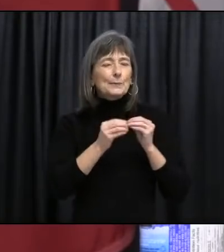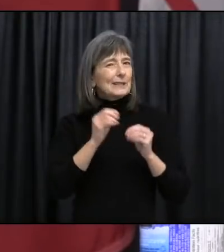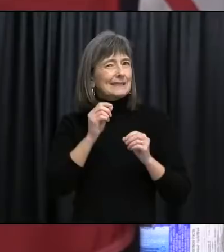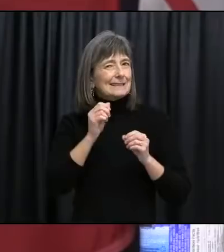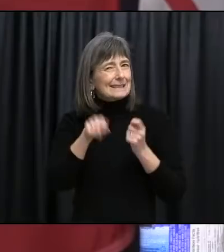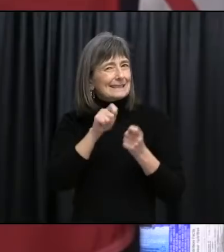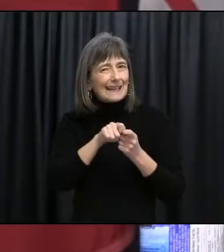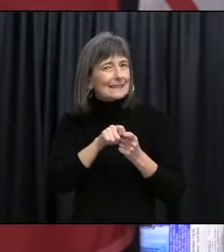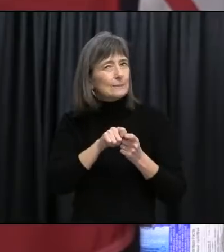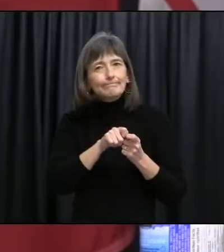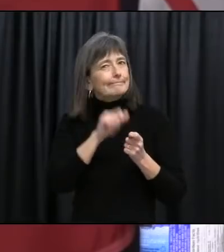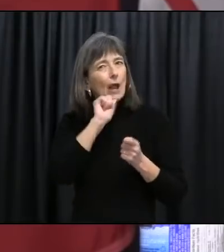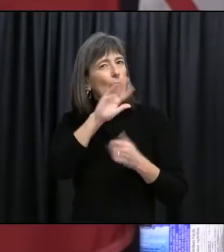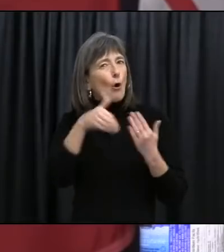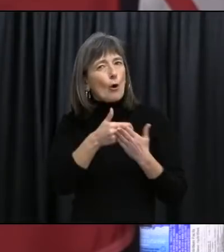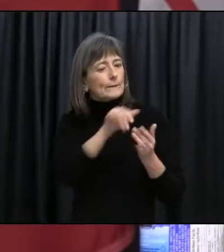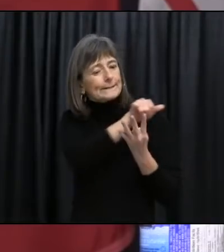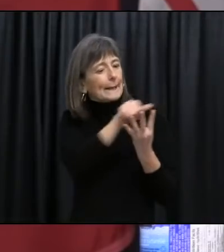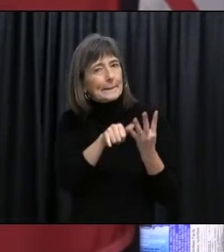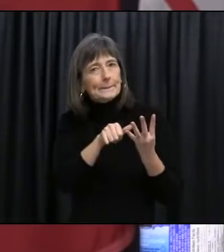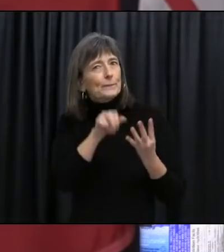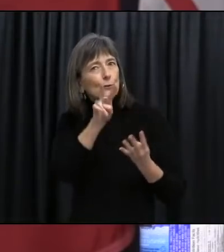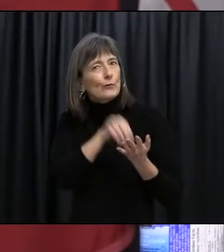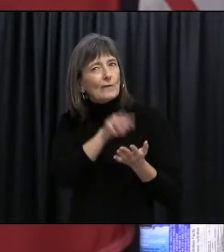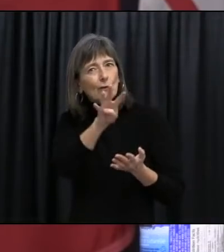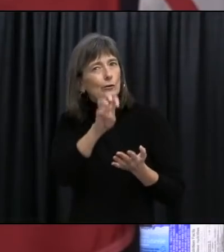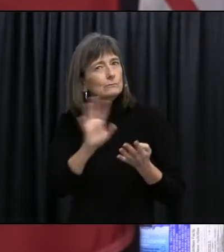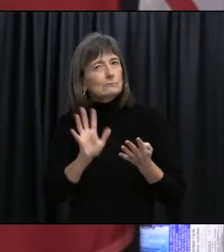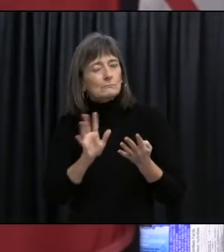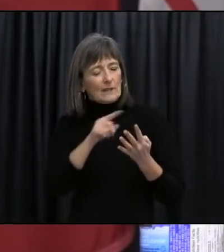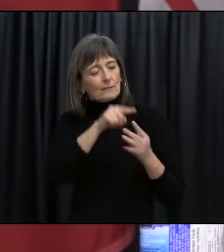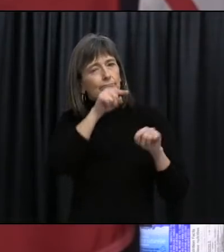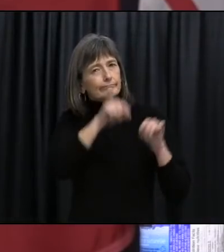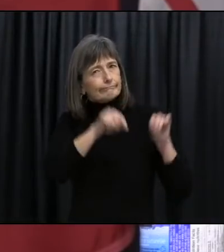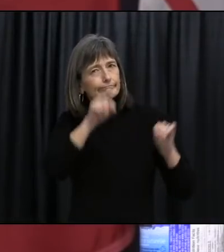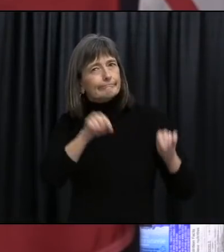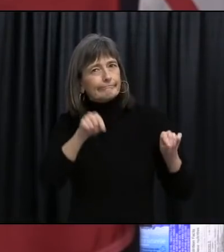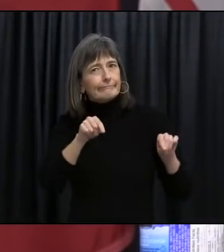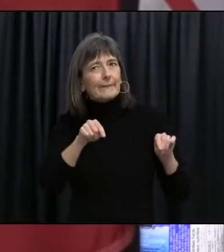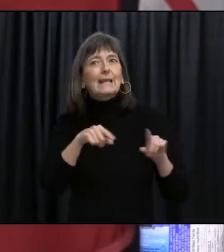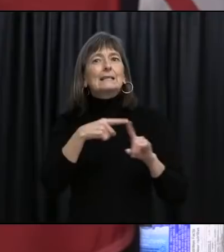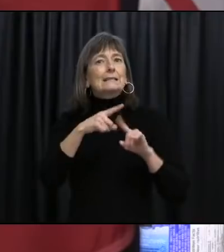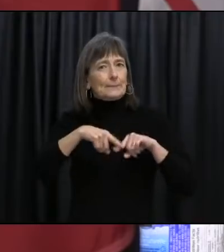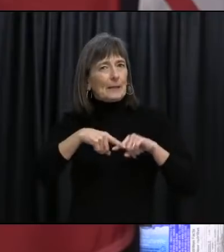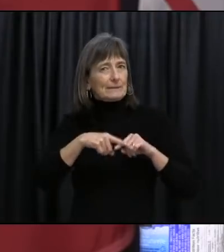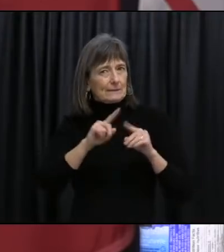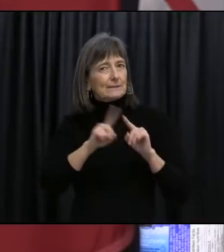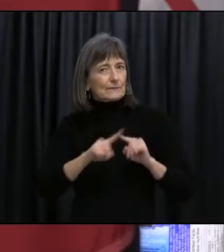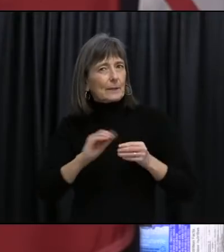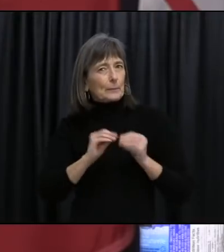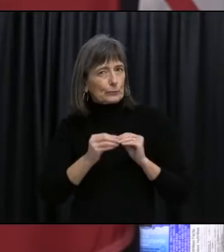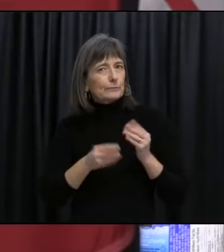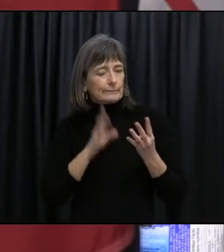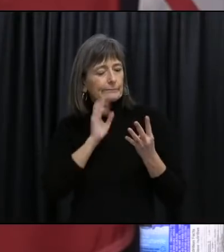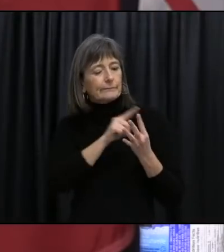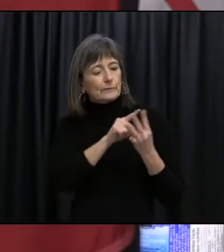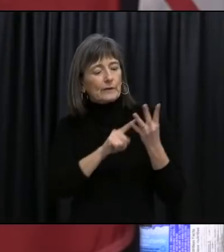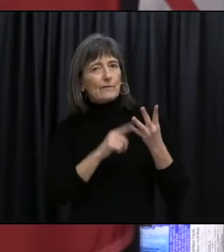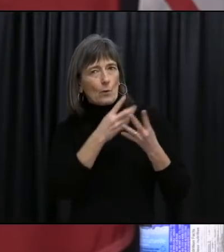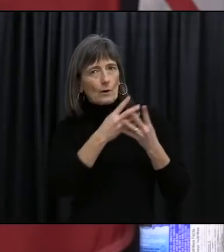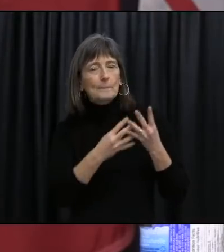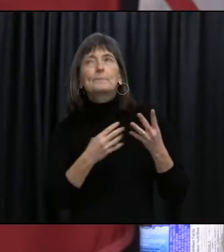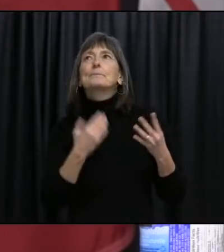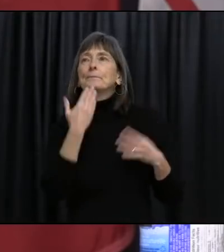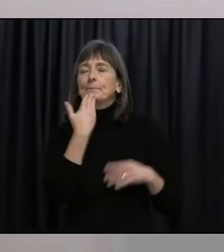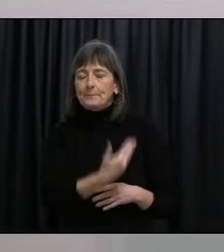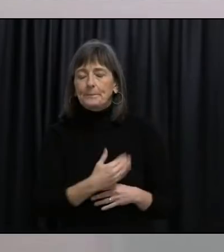those broken down by week to be precise, but they do vary delivery to delivery. Okay, excellent.